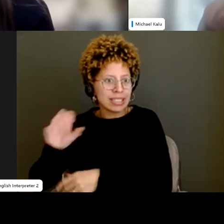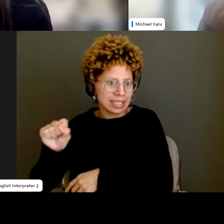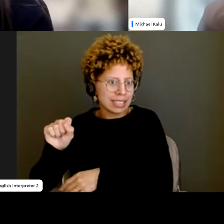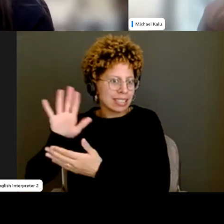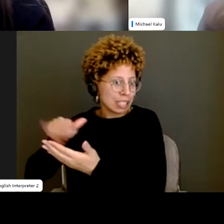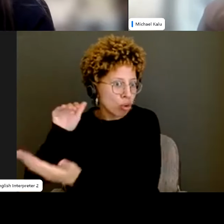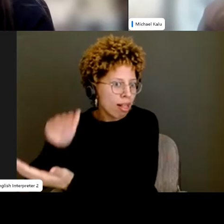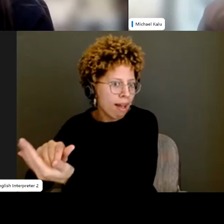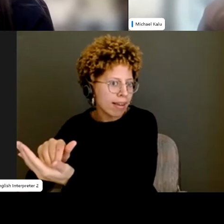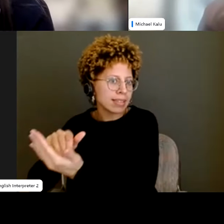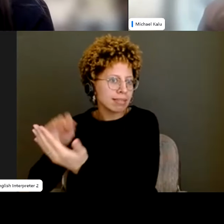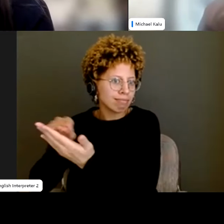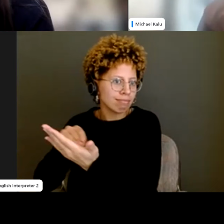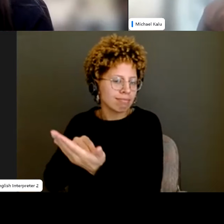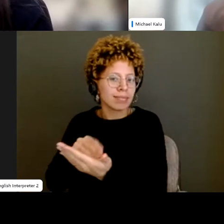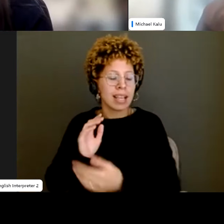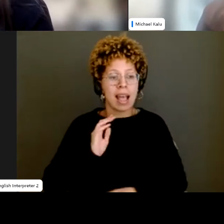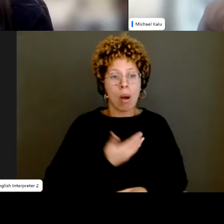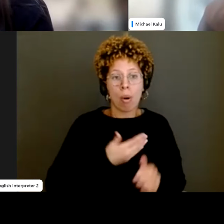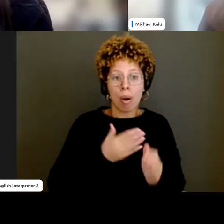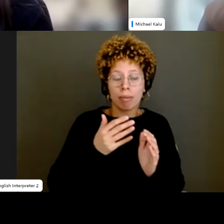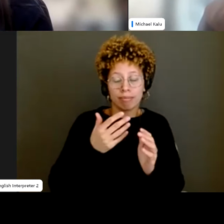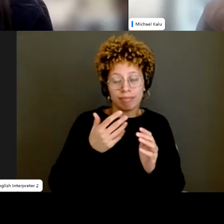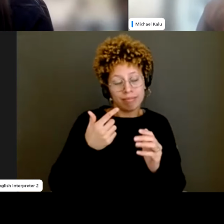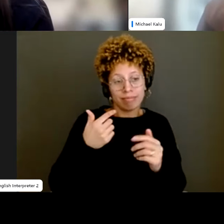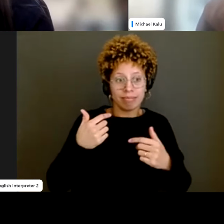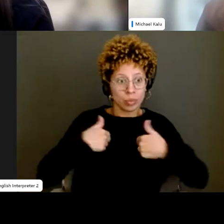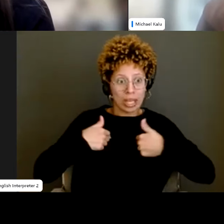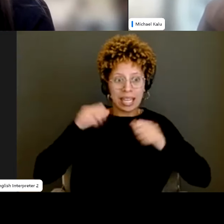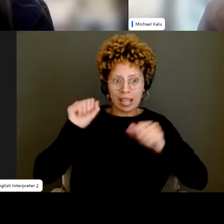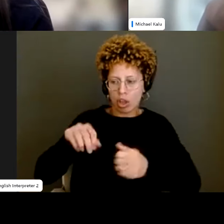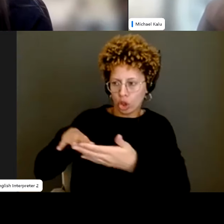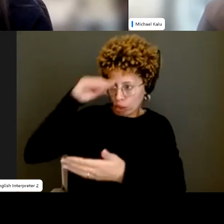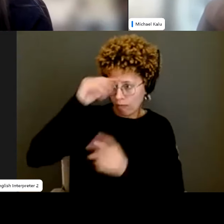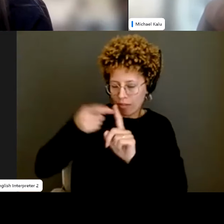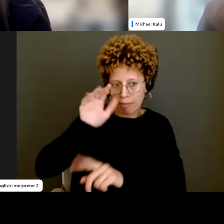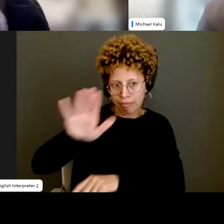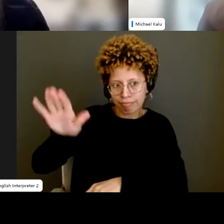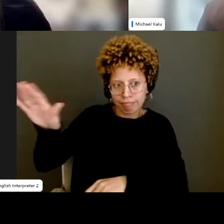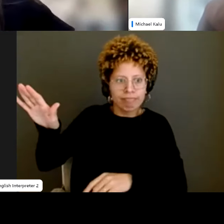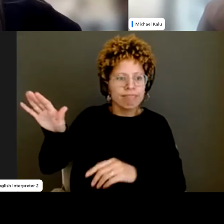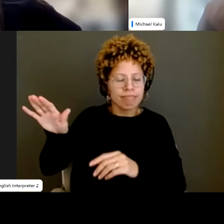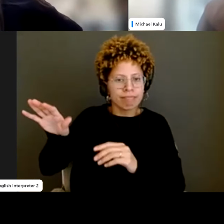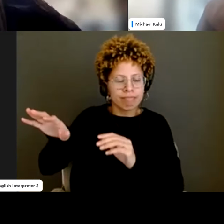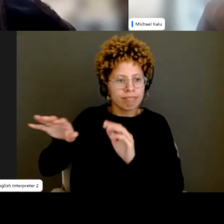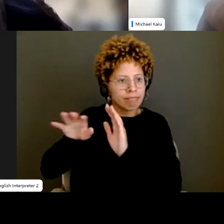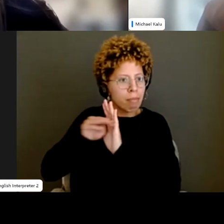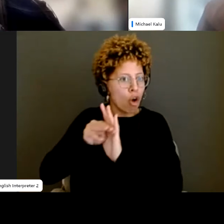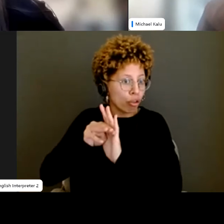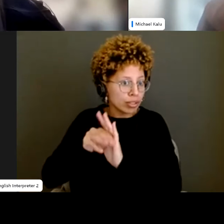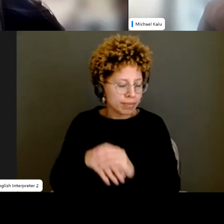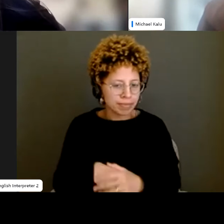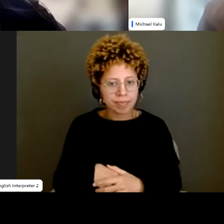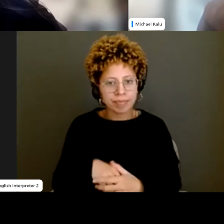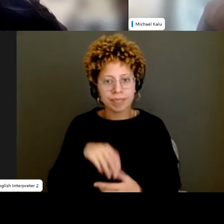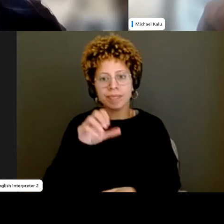but I agree that the models that we can learn from some of these other jurisdictions that you've talked about. So there was, again, just sort of tapping into